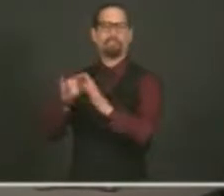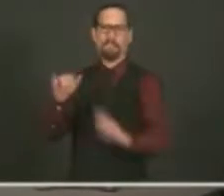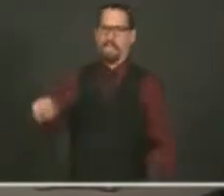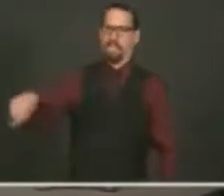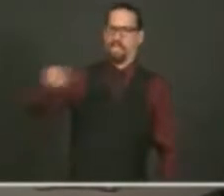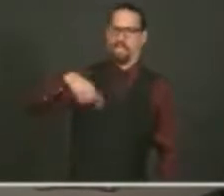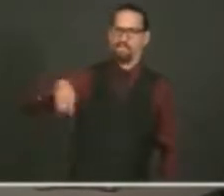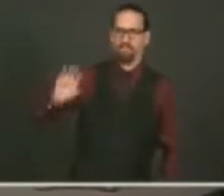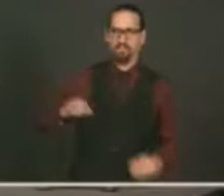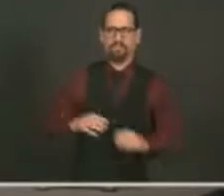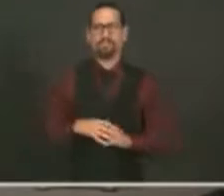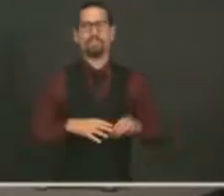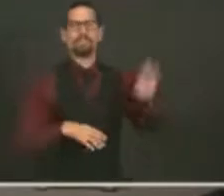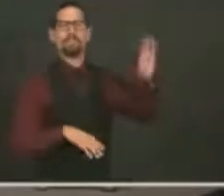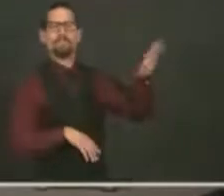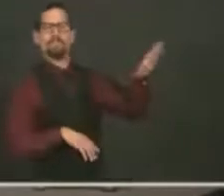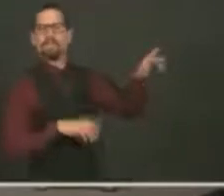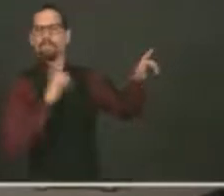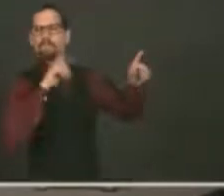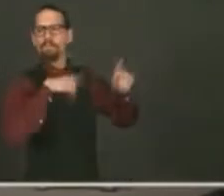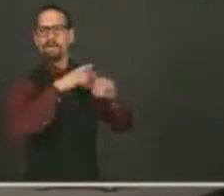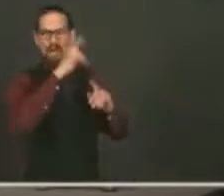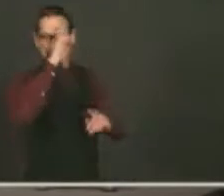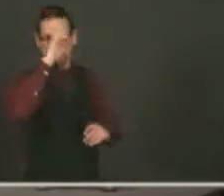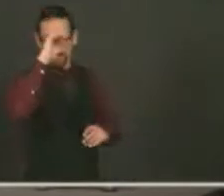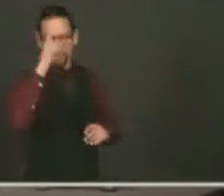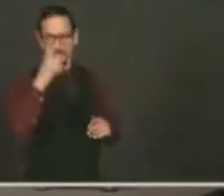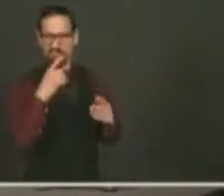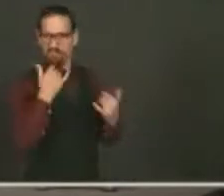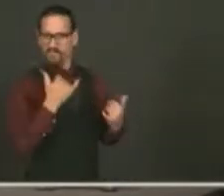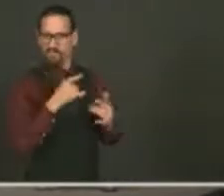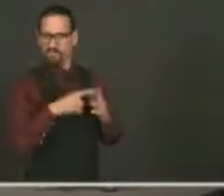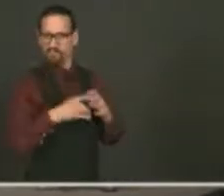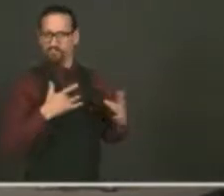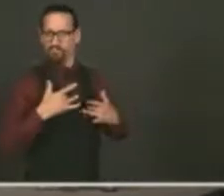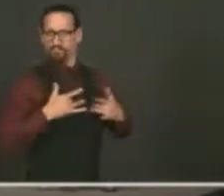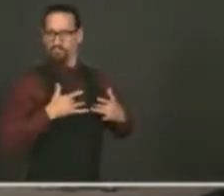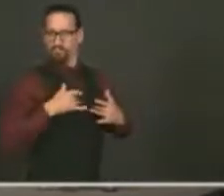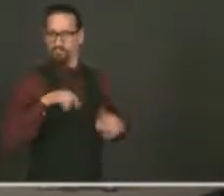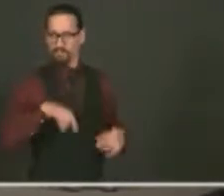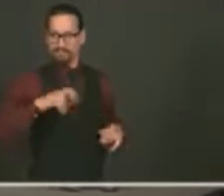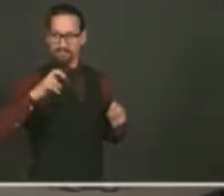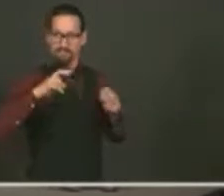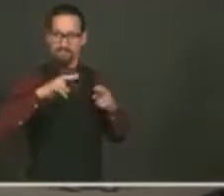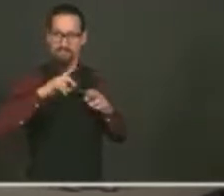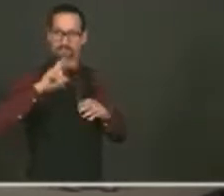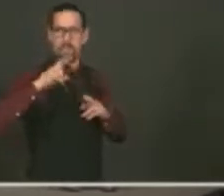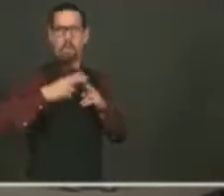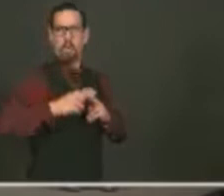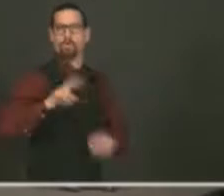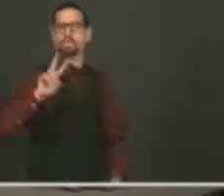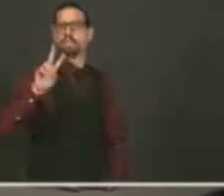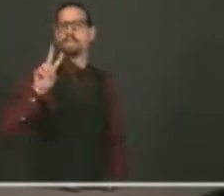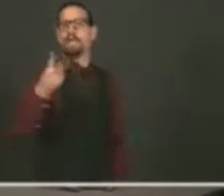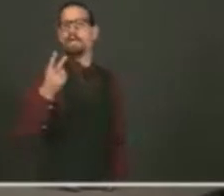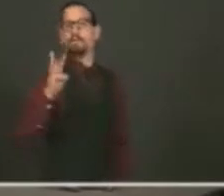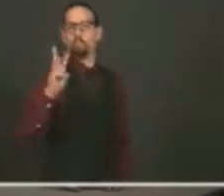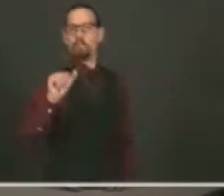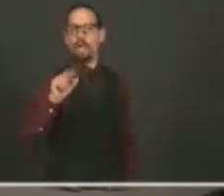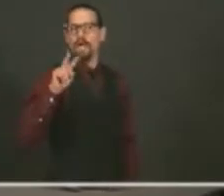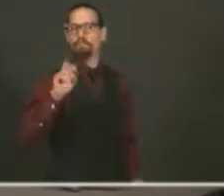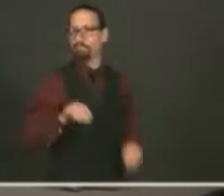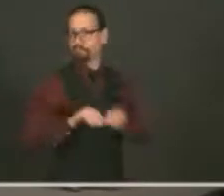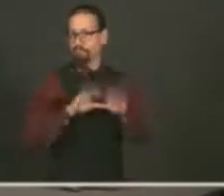Are we at the beginning of the second wave here in Rhode Island? And it kind of feels like we're back in the spring as far as the tone of this press conference